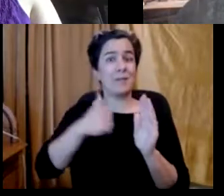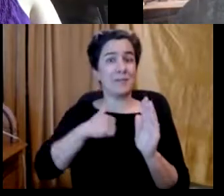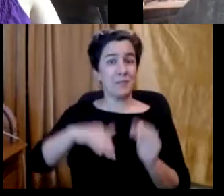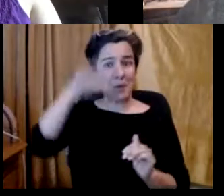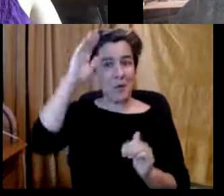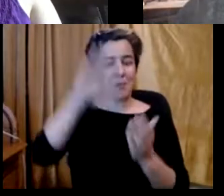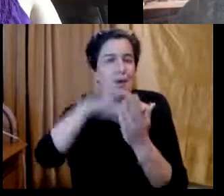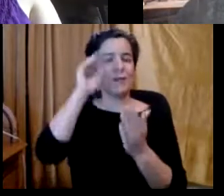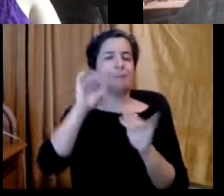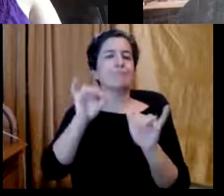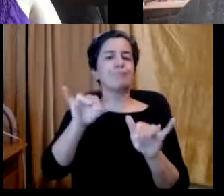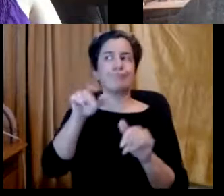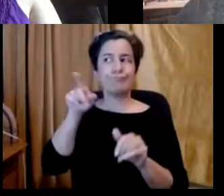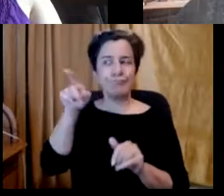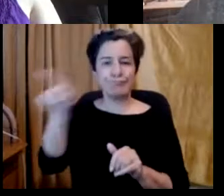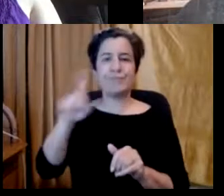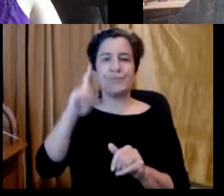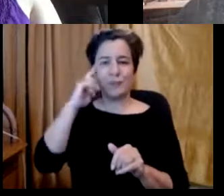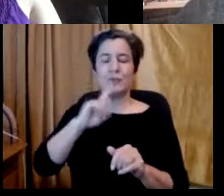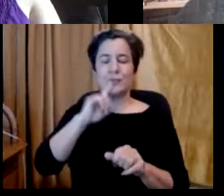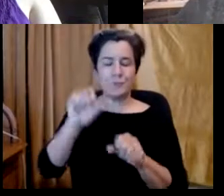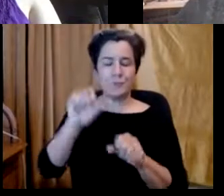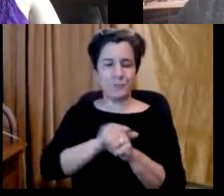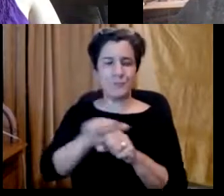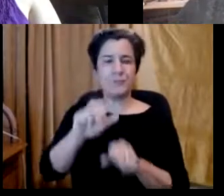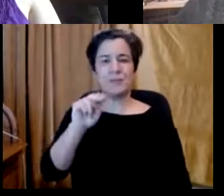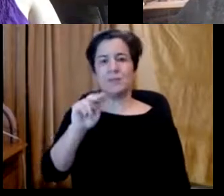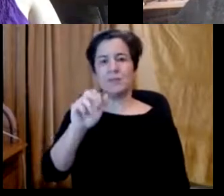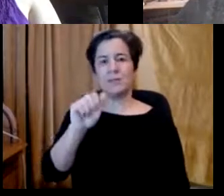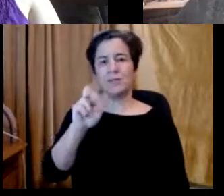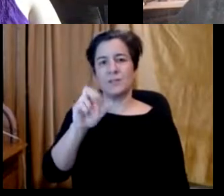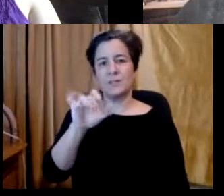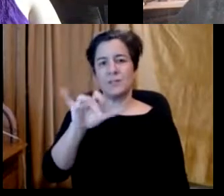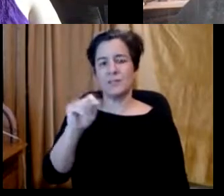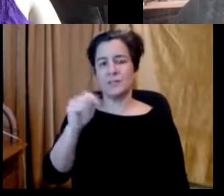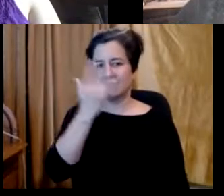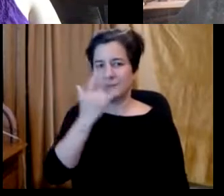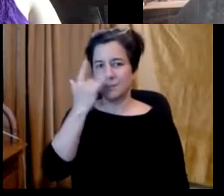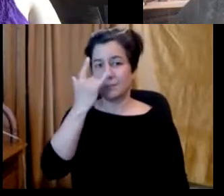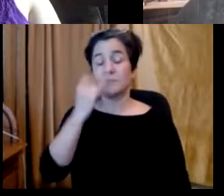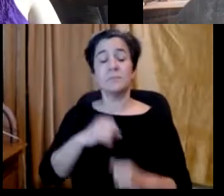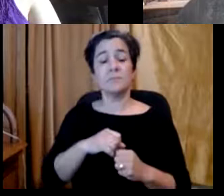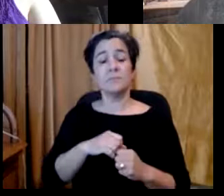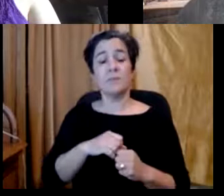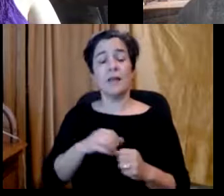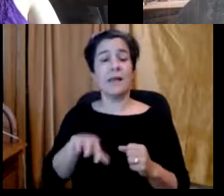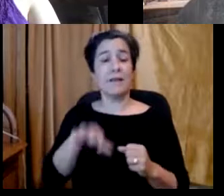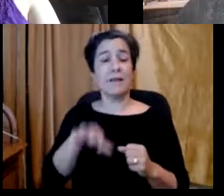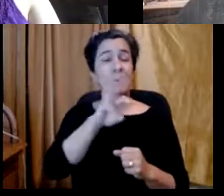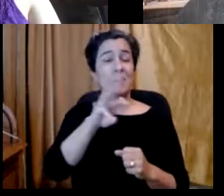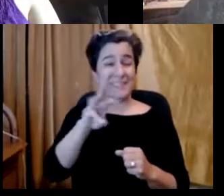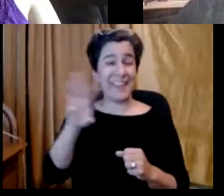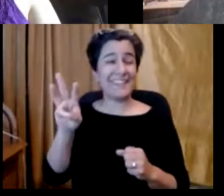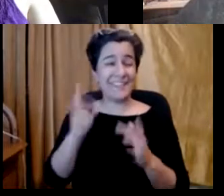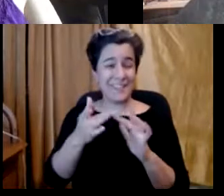I found out that she was definitely a narcissist. And I found this wonderful website online. At